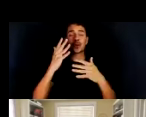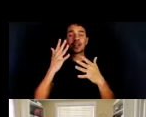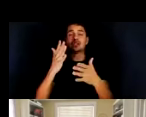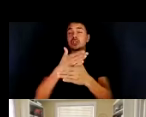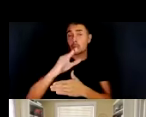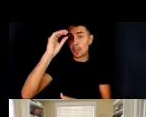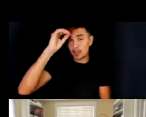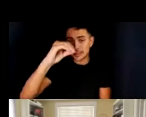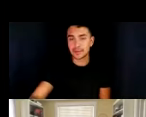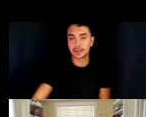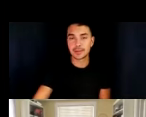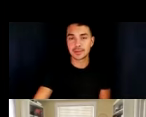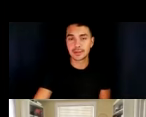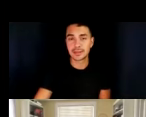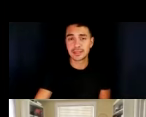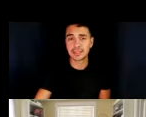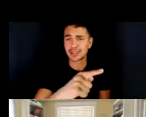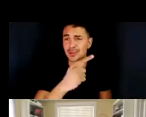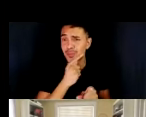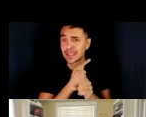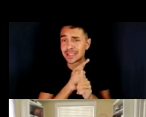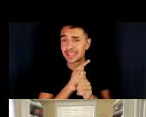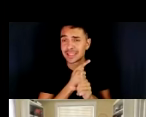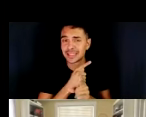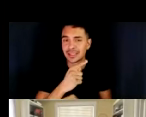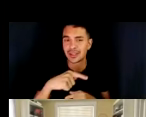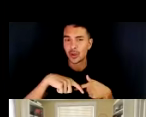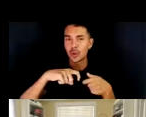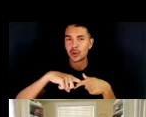I don't think that's the correct one. Oh, wait. Well, hold on, Deb.